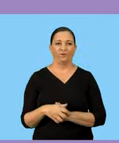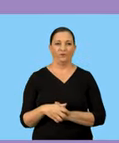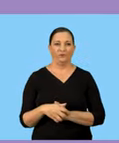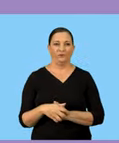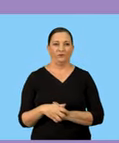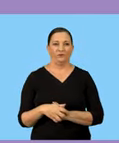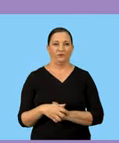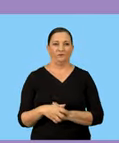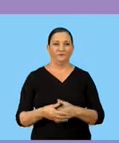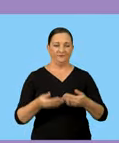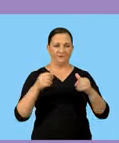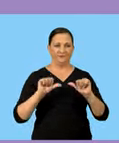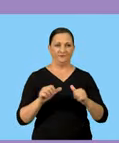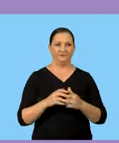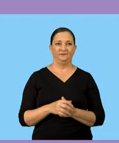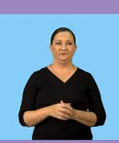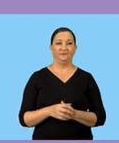divided by